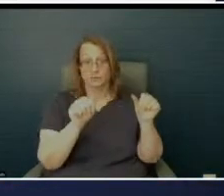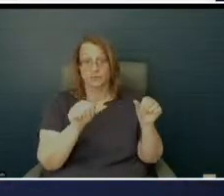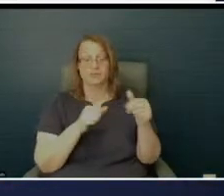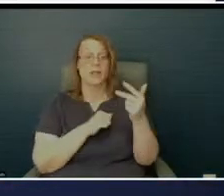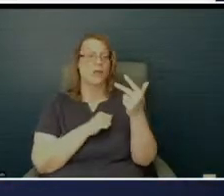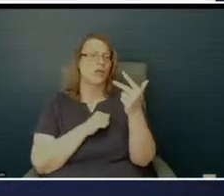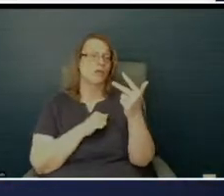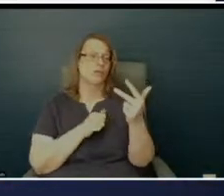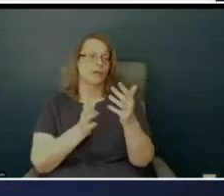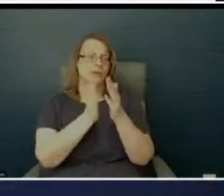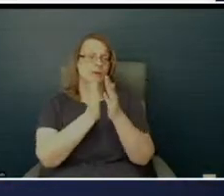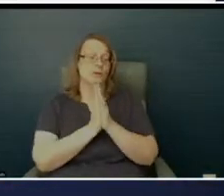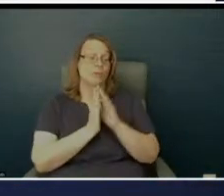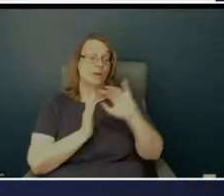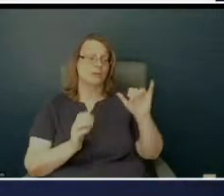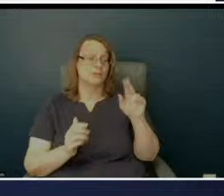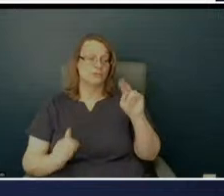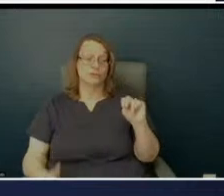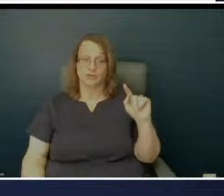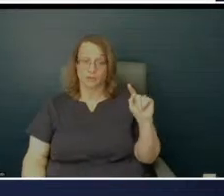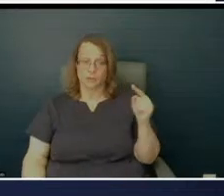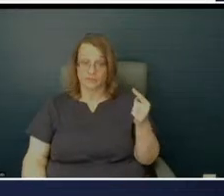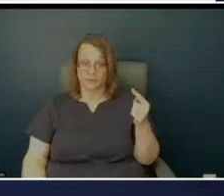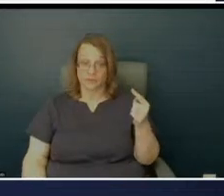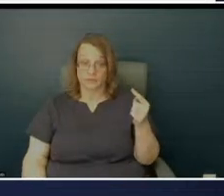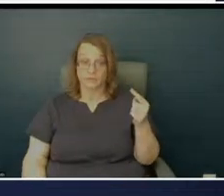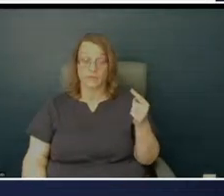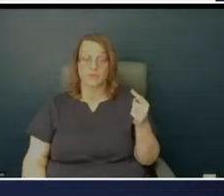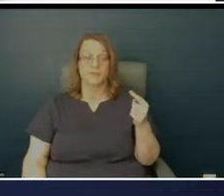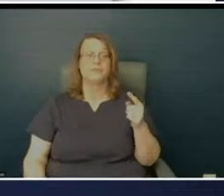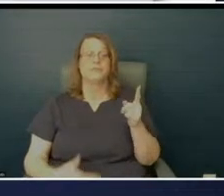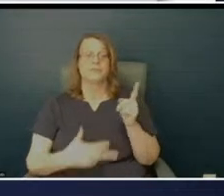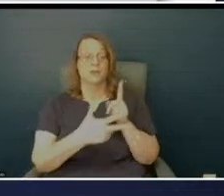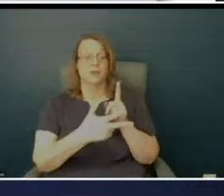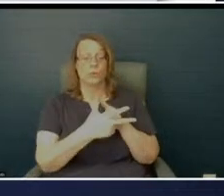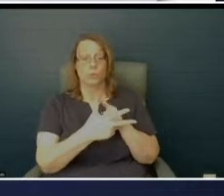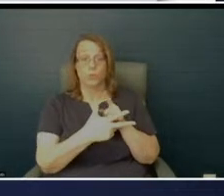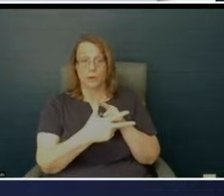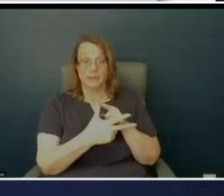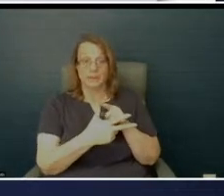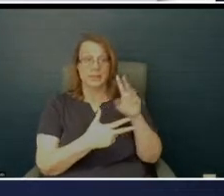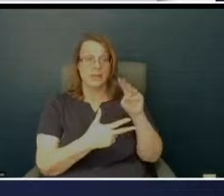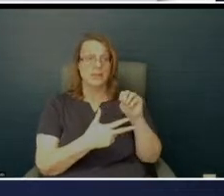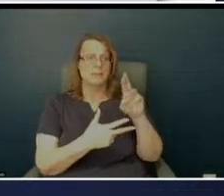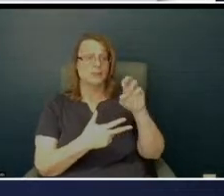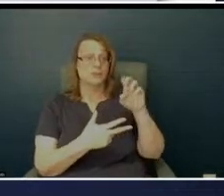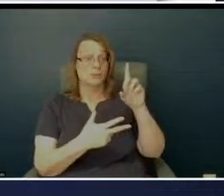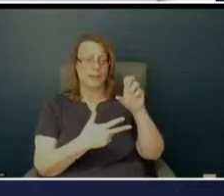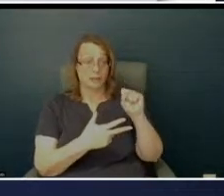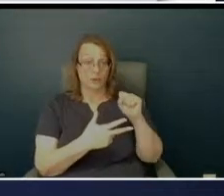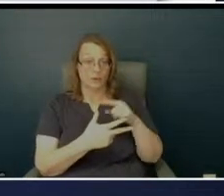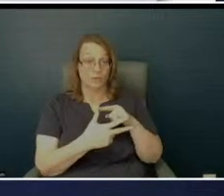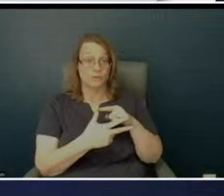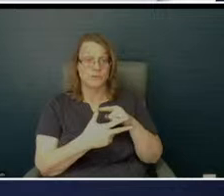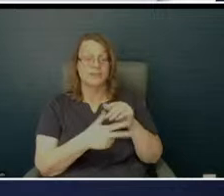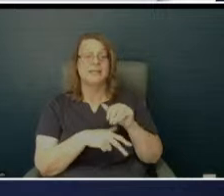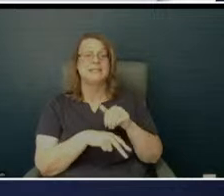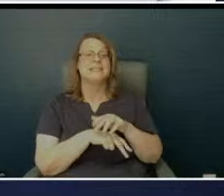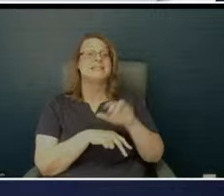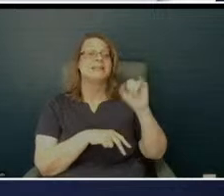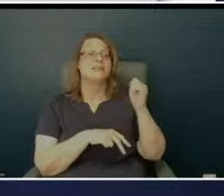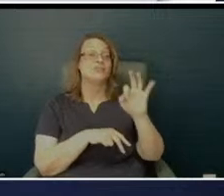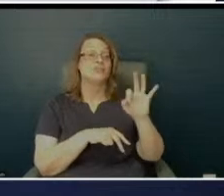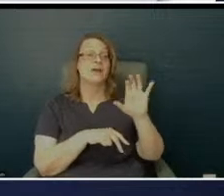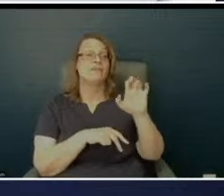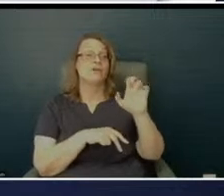on January 1st. One email is a request from Mr. Meadows to you, Mr. Rosen, to send Jeff Clark to Fulton